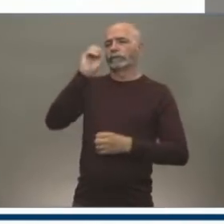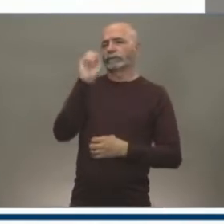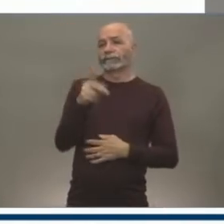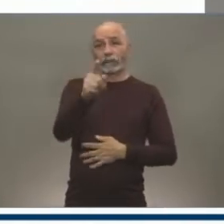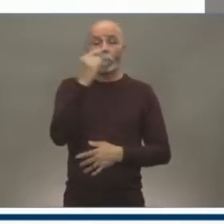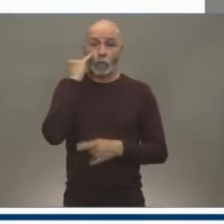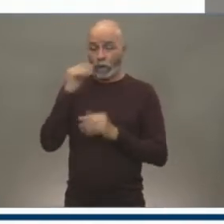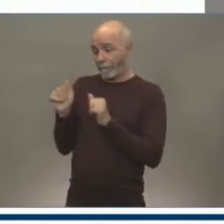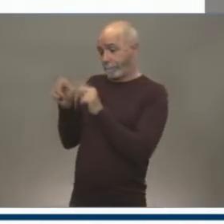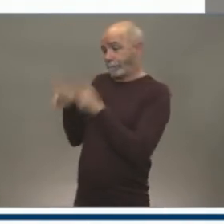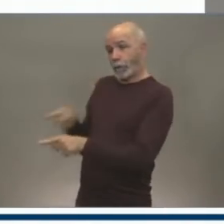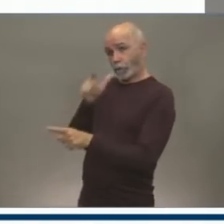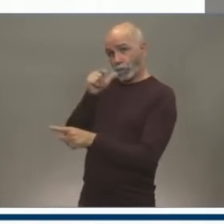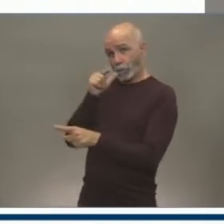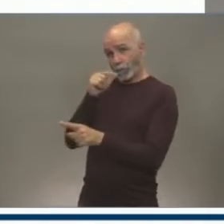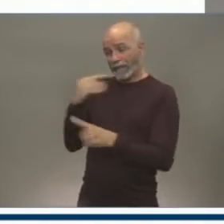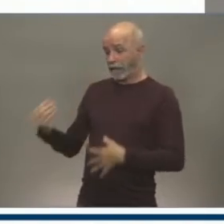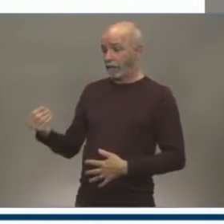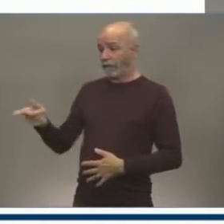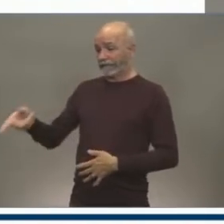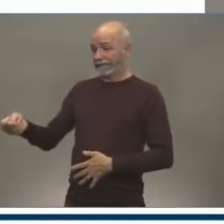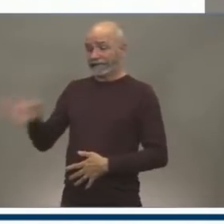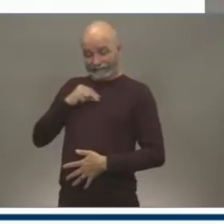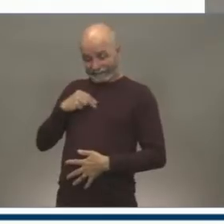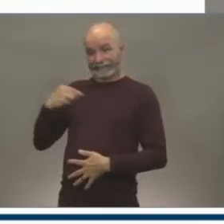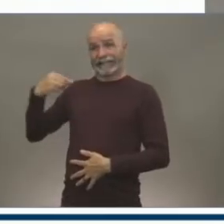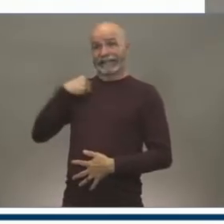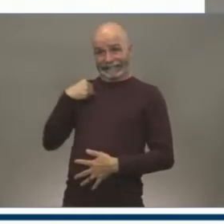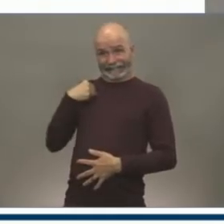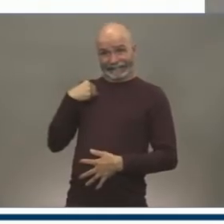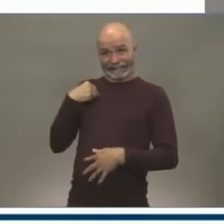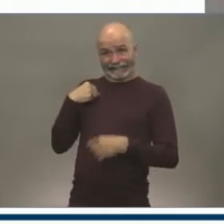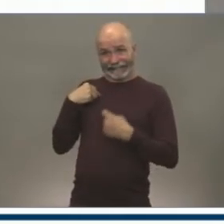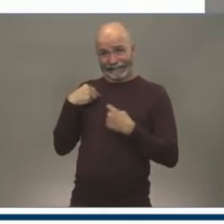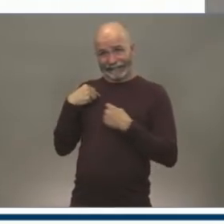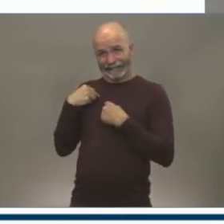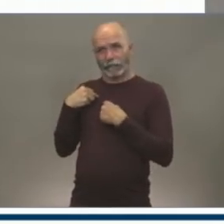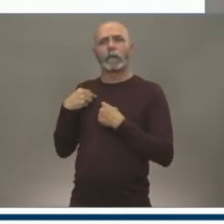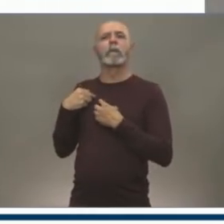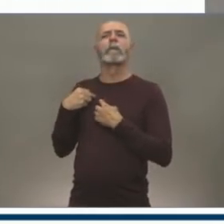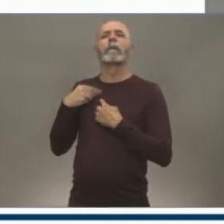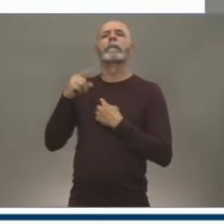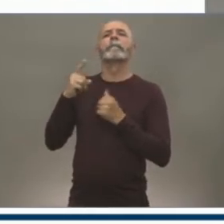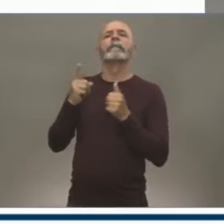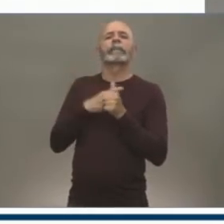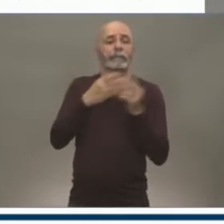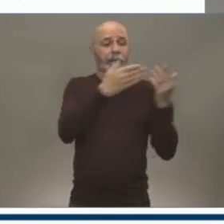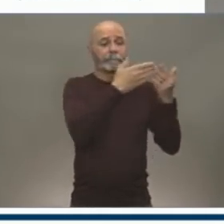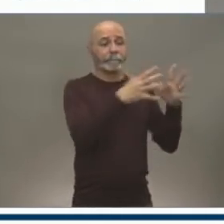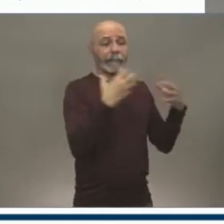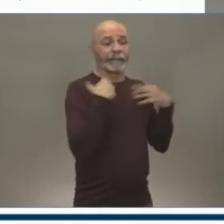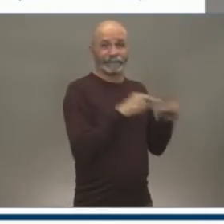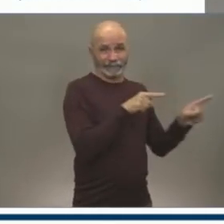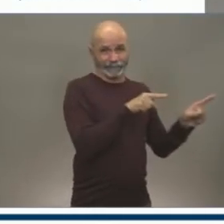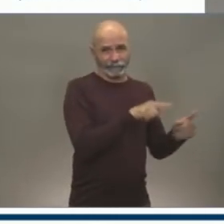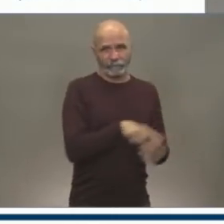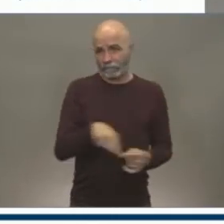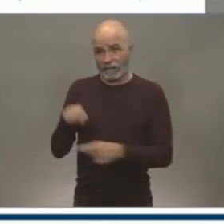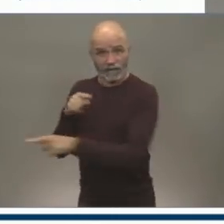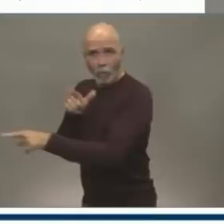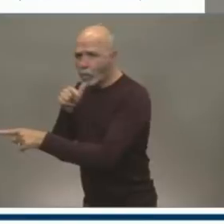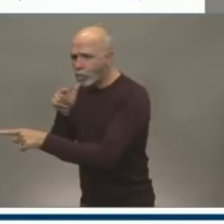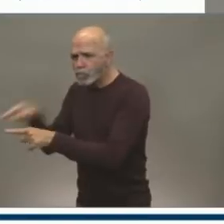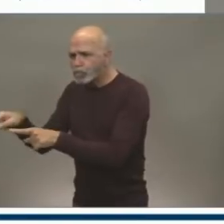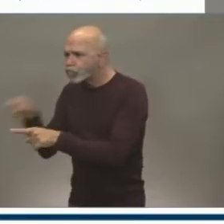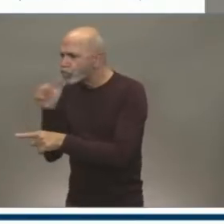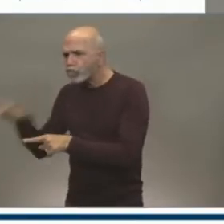exposure, we want to make sure, and they're identified based on the public health judgment, that they're what we call a close contact. The type